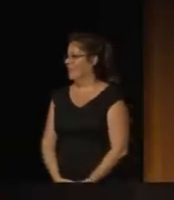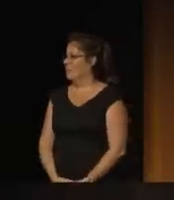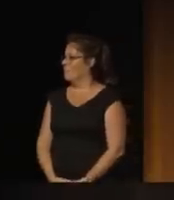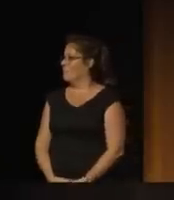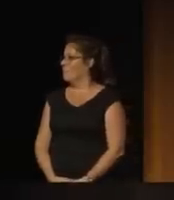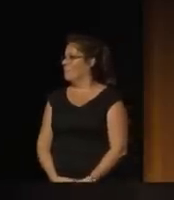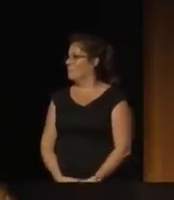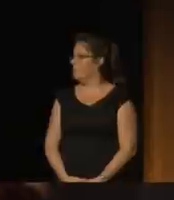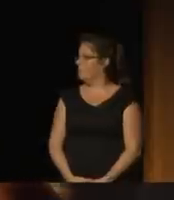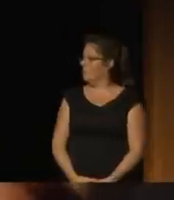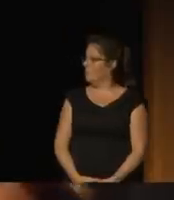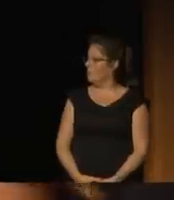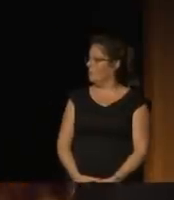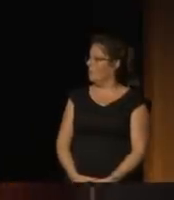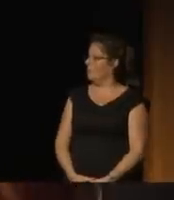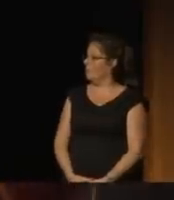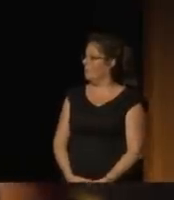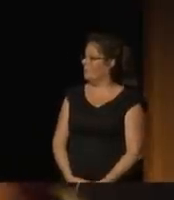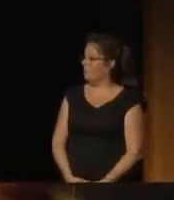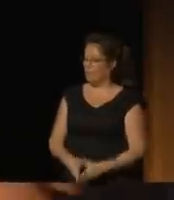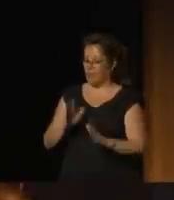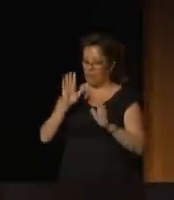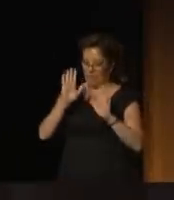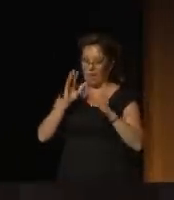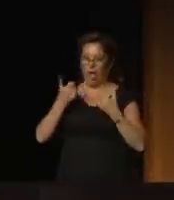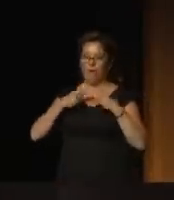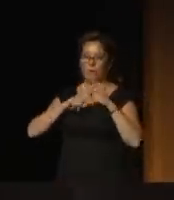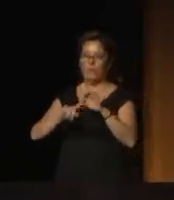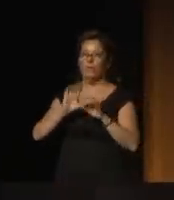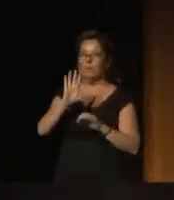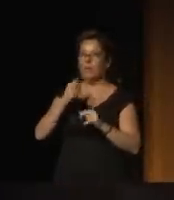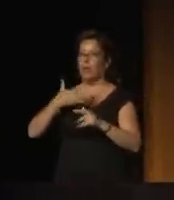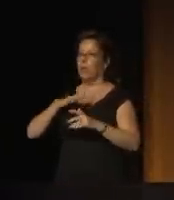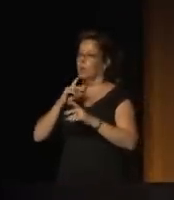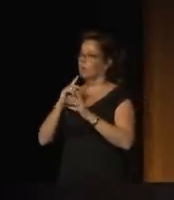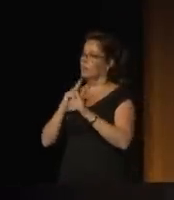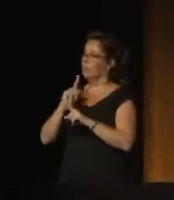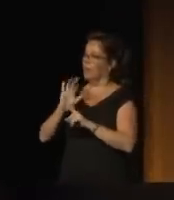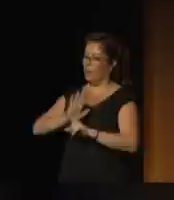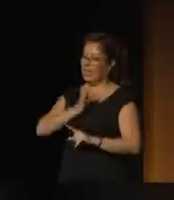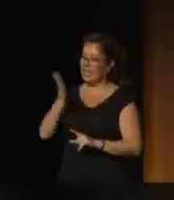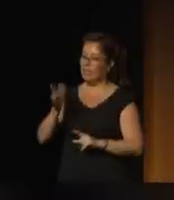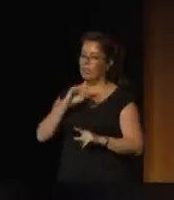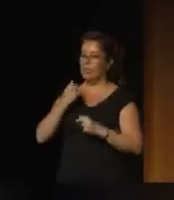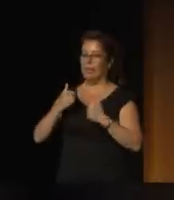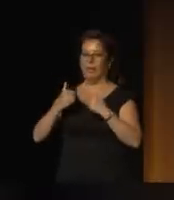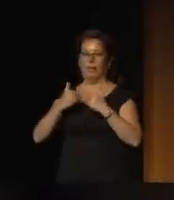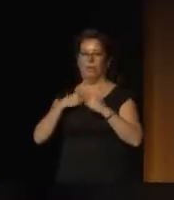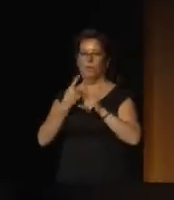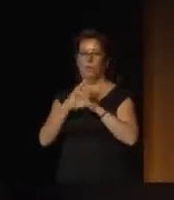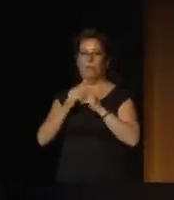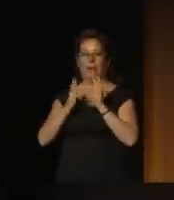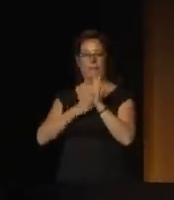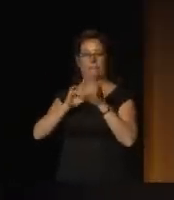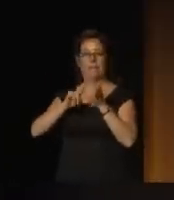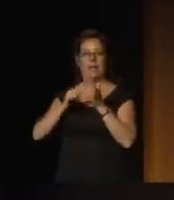I didn't hear. I just actually wanted to say something. I do have a question, I promise. I just wanted to say something interesting where you talked about Me Too, but for the